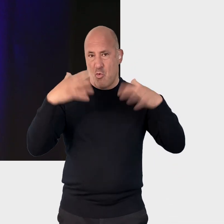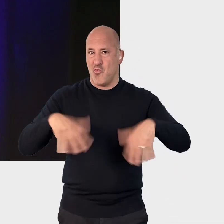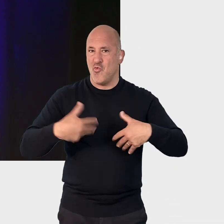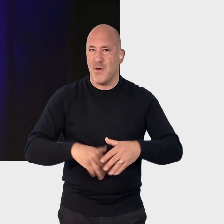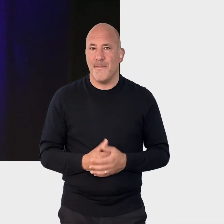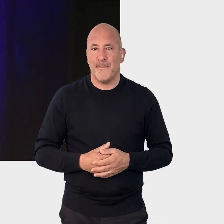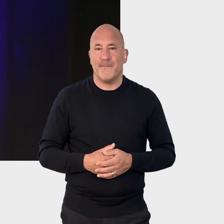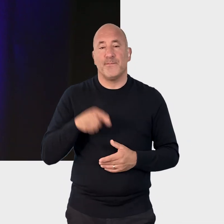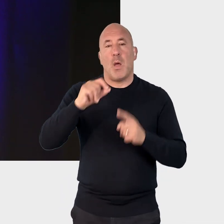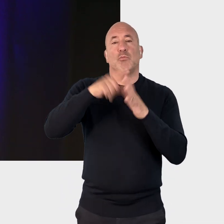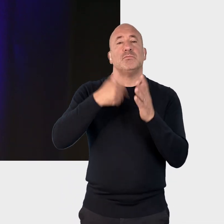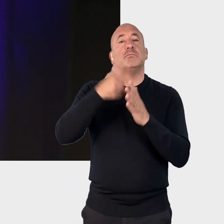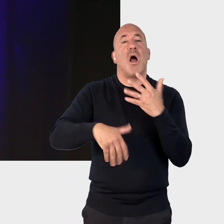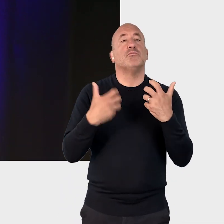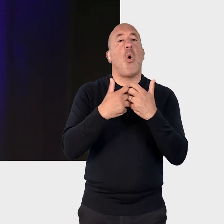25% national average.